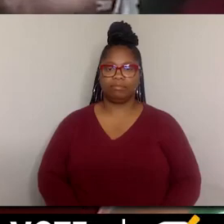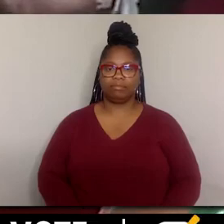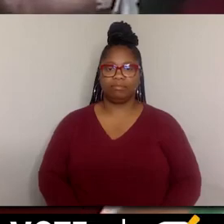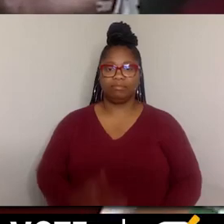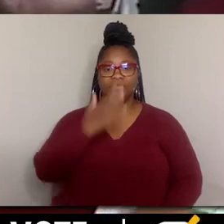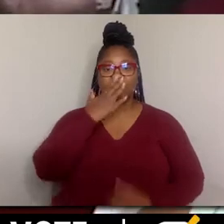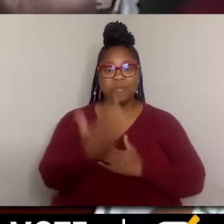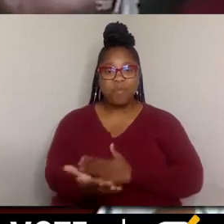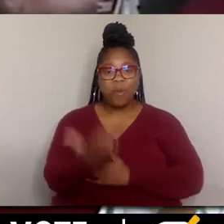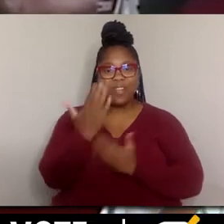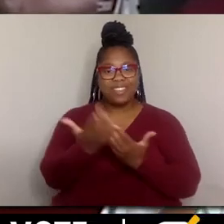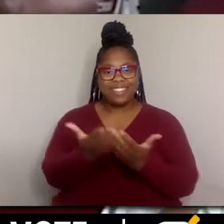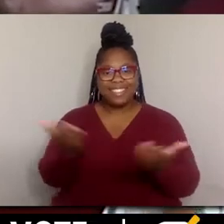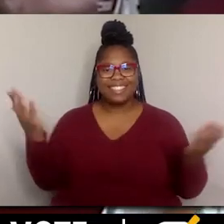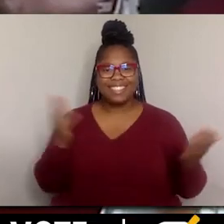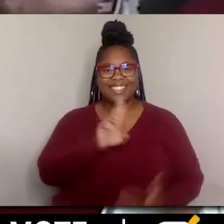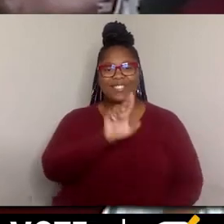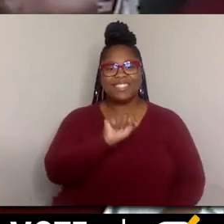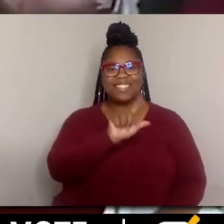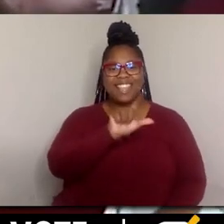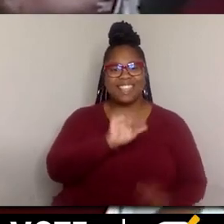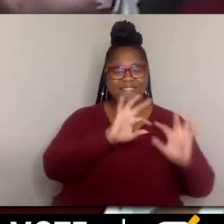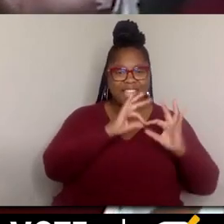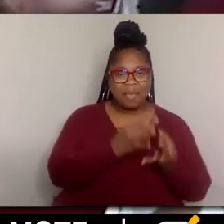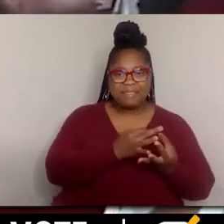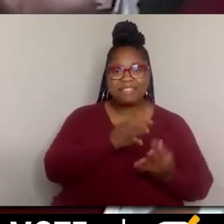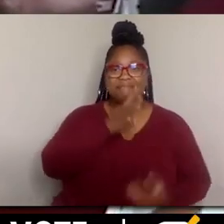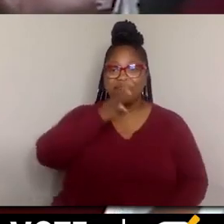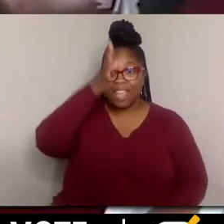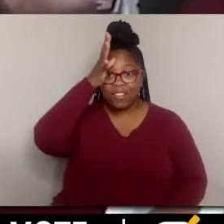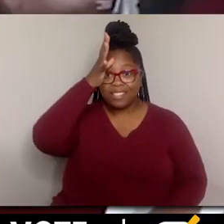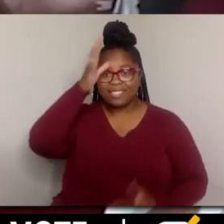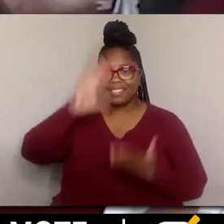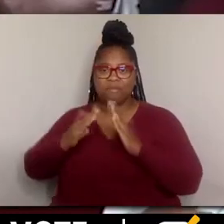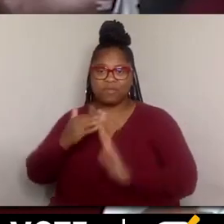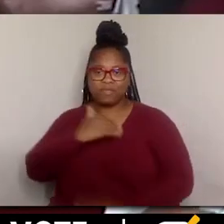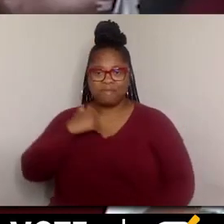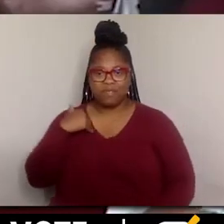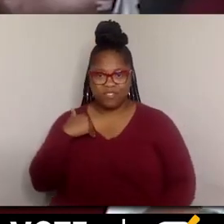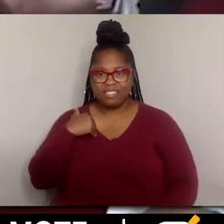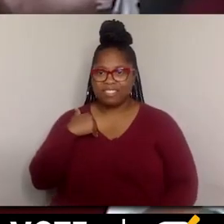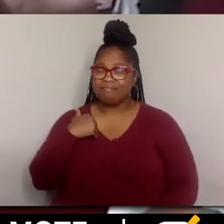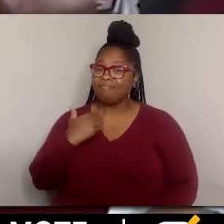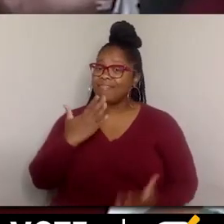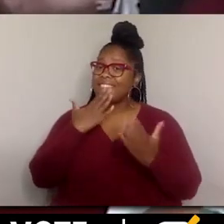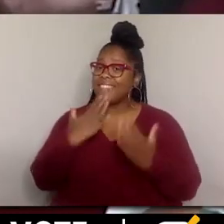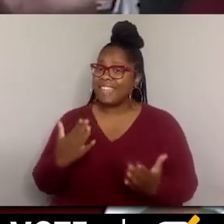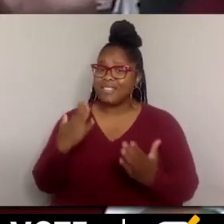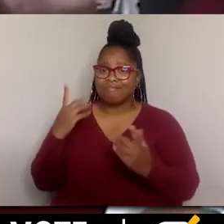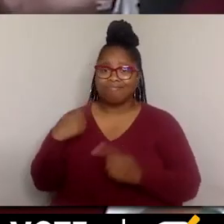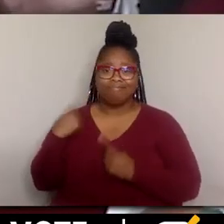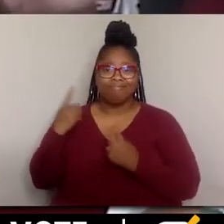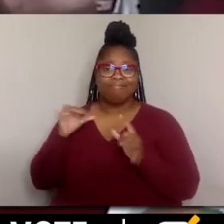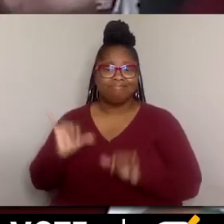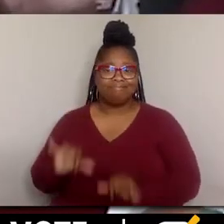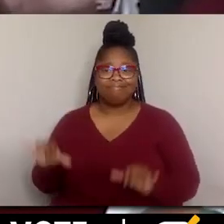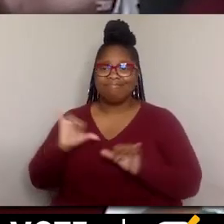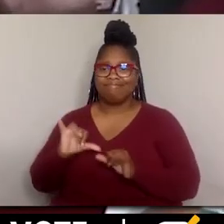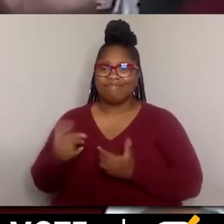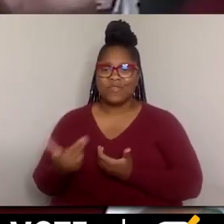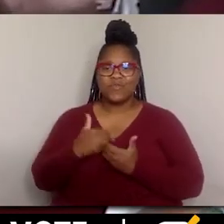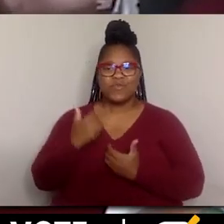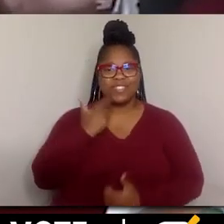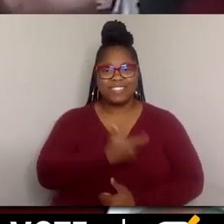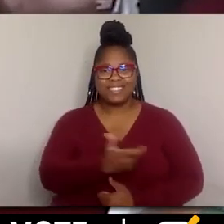Good morning, UTLA family, parents, and community members. Thank you, as always, for joining us in